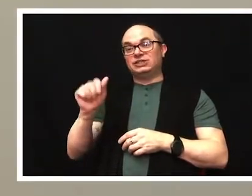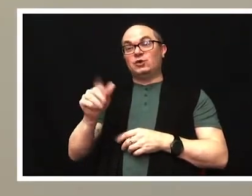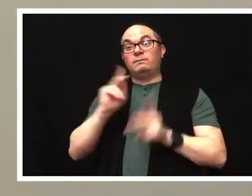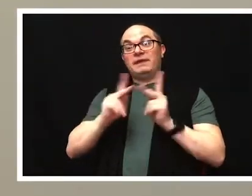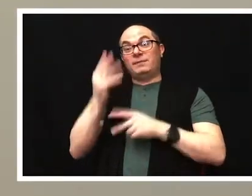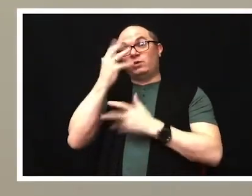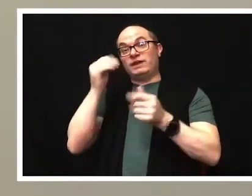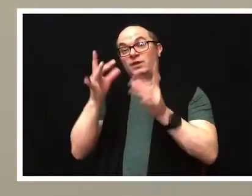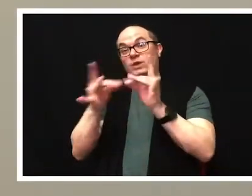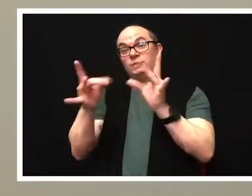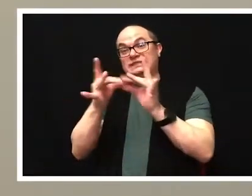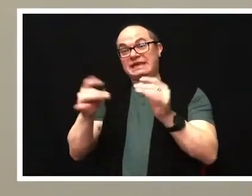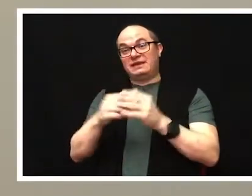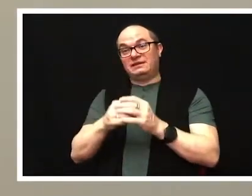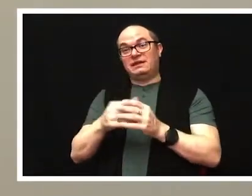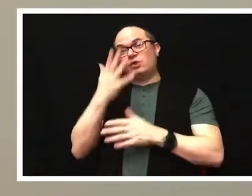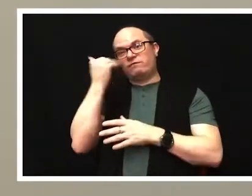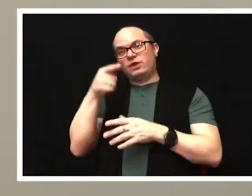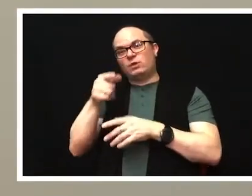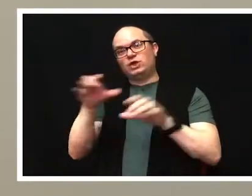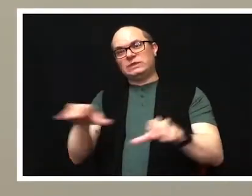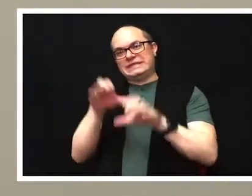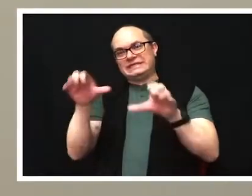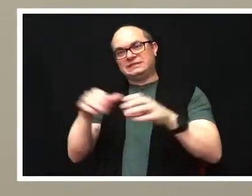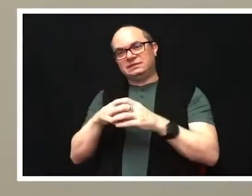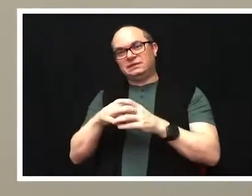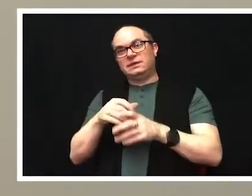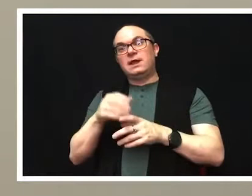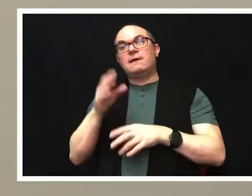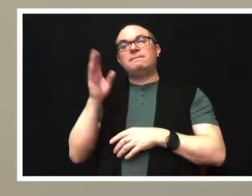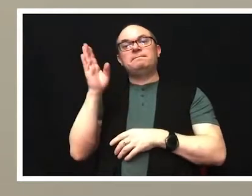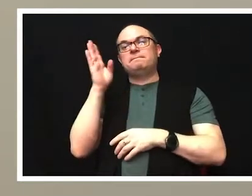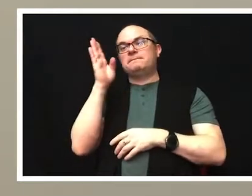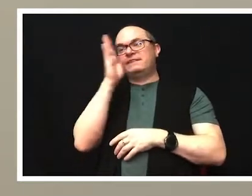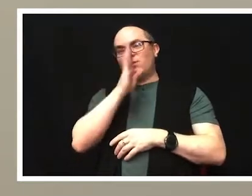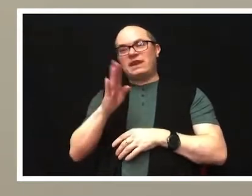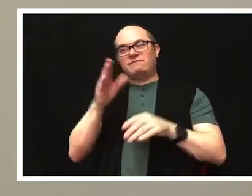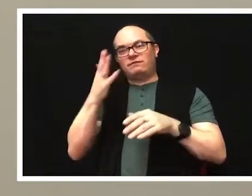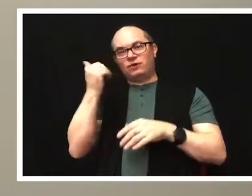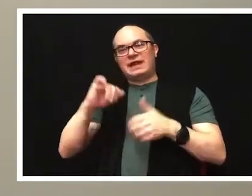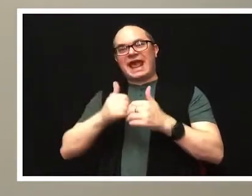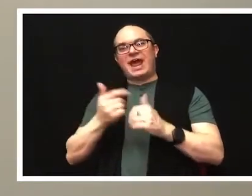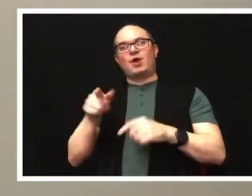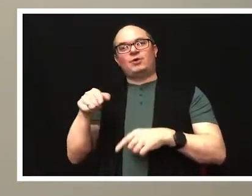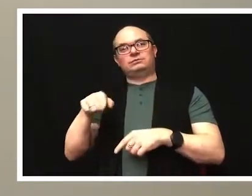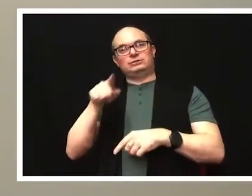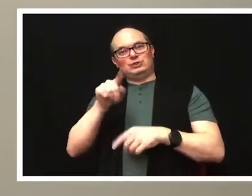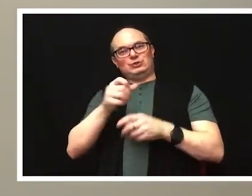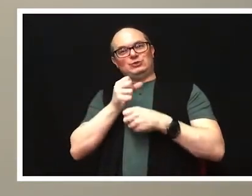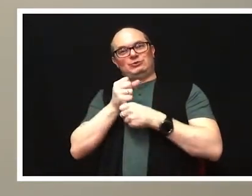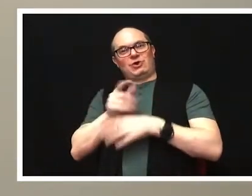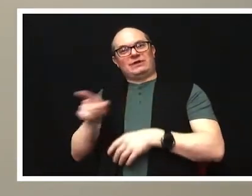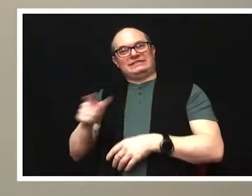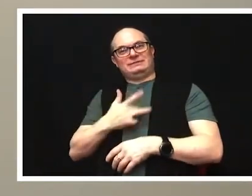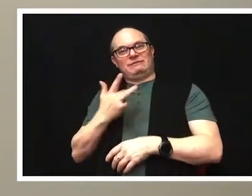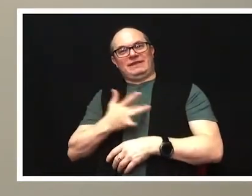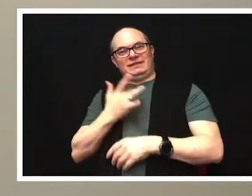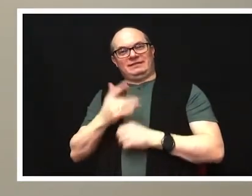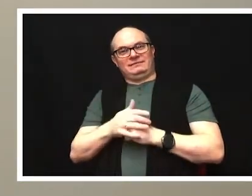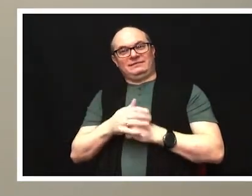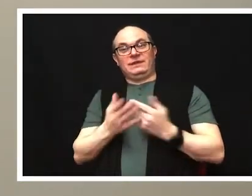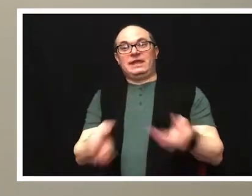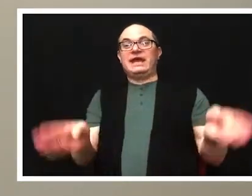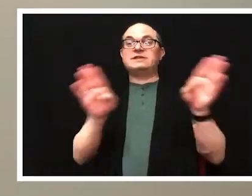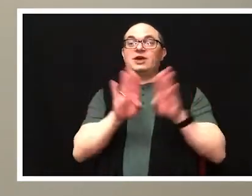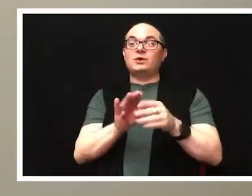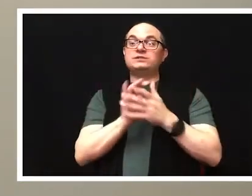what you said, people will forget what you did, but people will never forget how you made them feel. As I close today, I want to